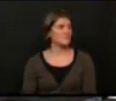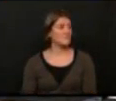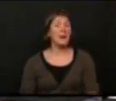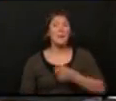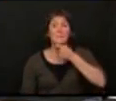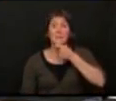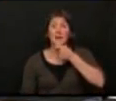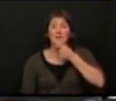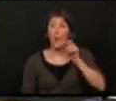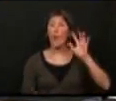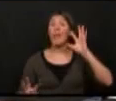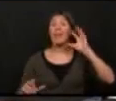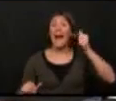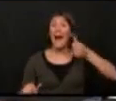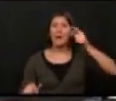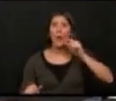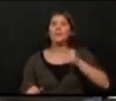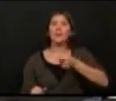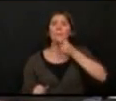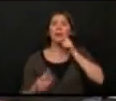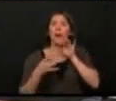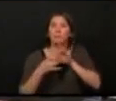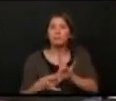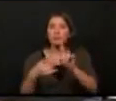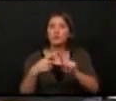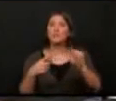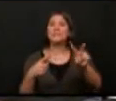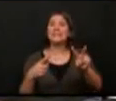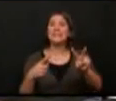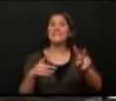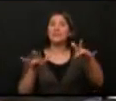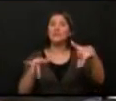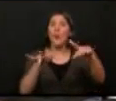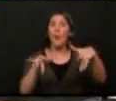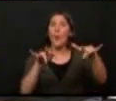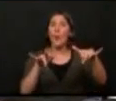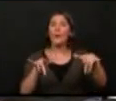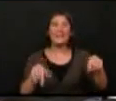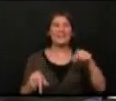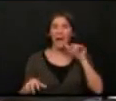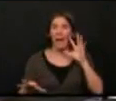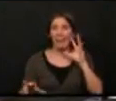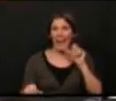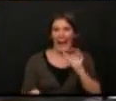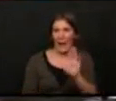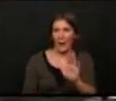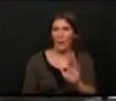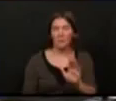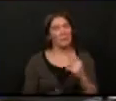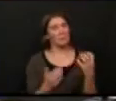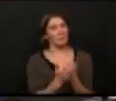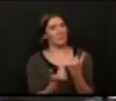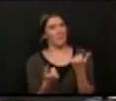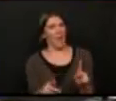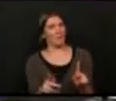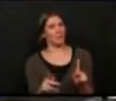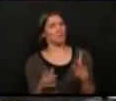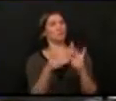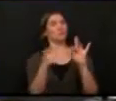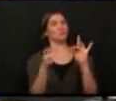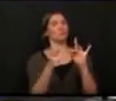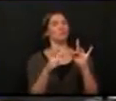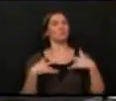microphone is only for the television. It's not for amplification in the room. But this is a good chance for you to